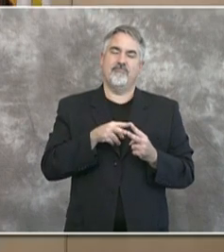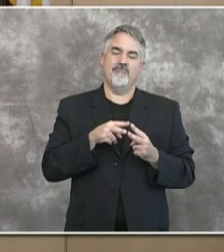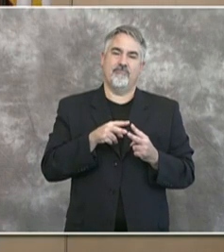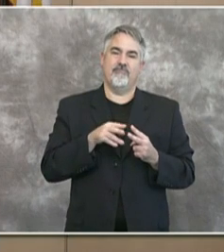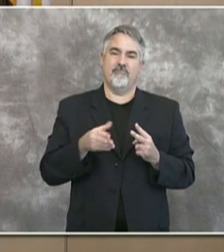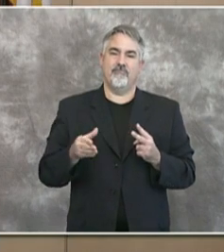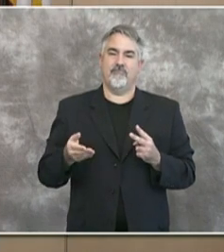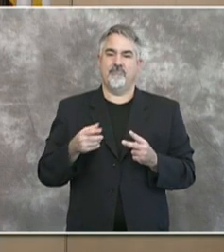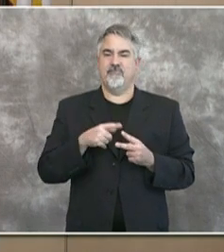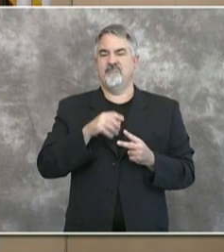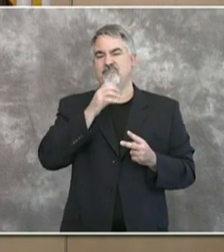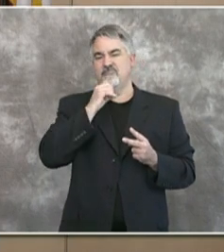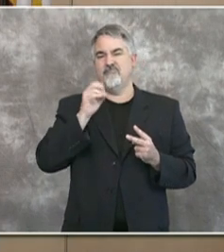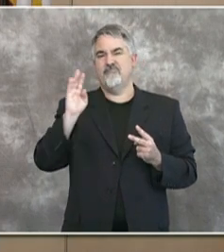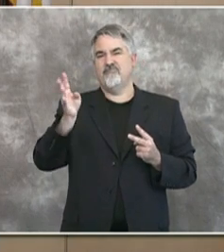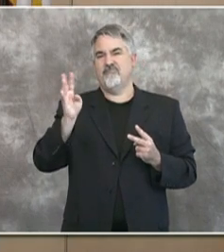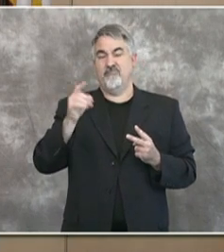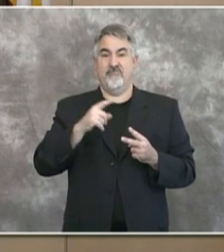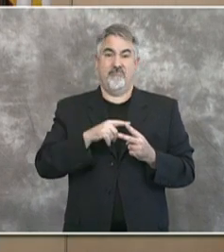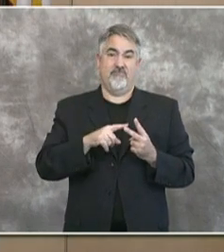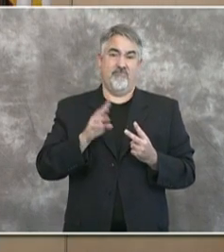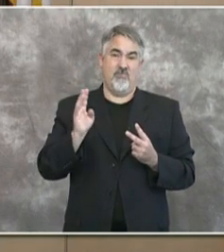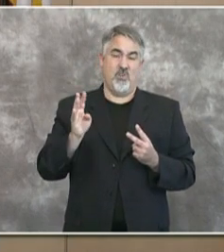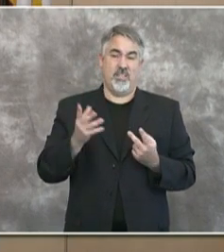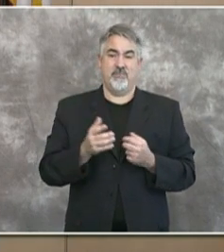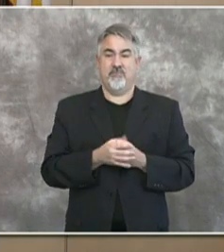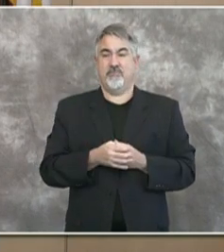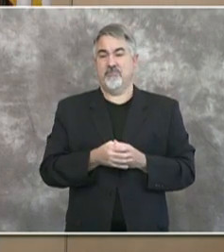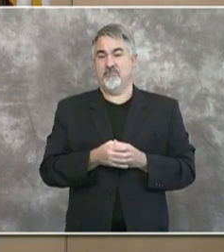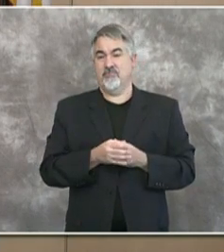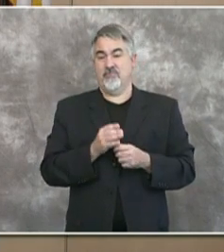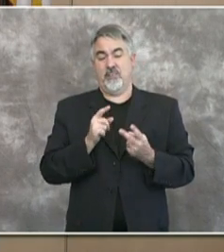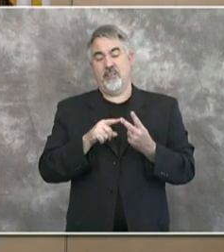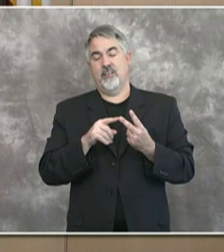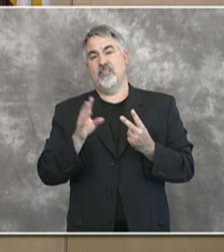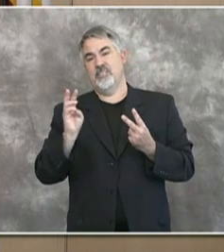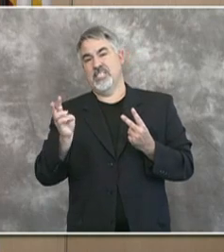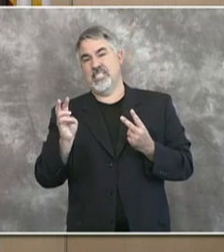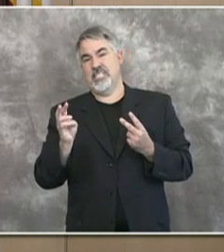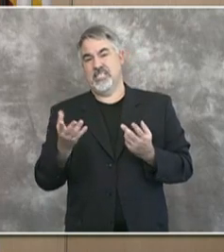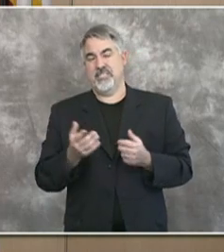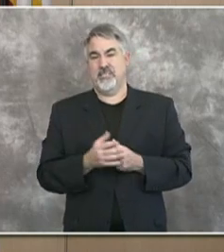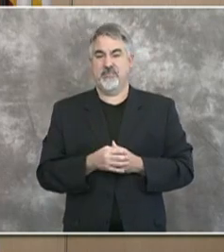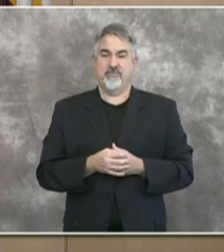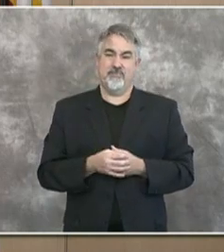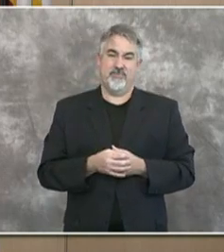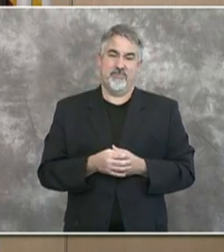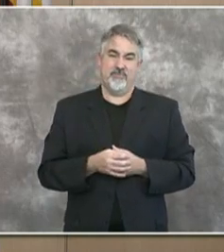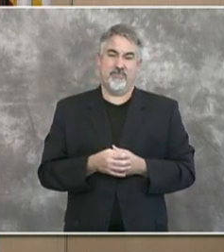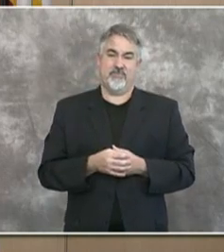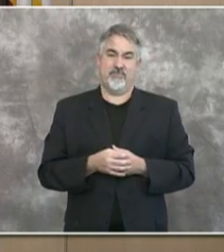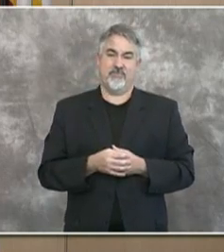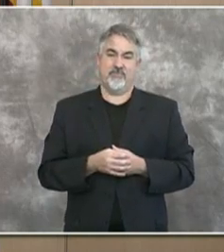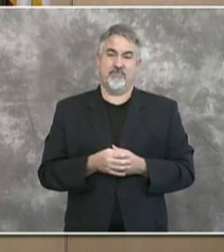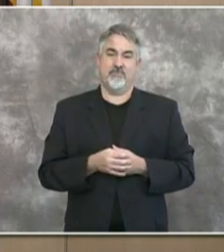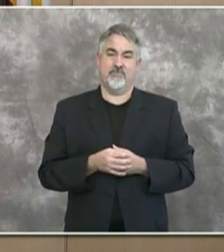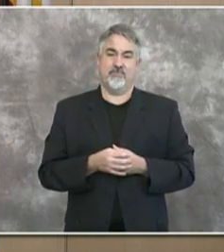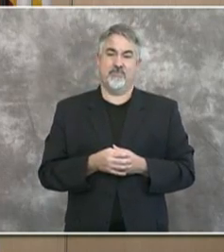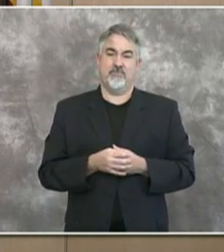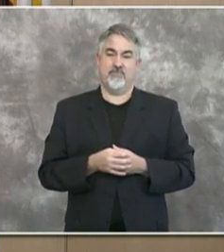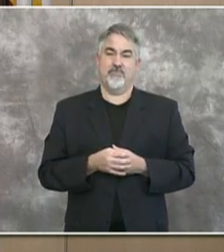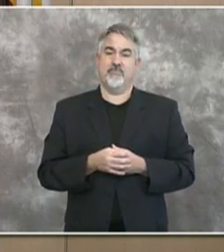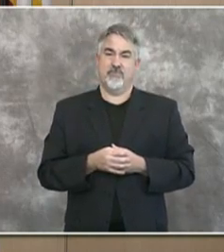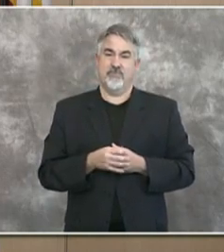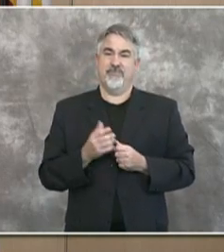40s and the other in their mid-60s. These 2 additional deaths did also have underlying